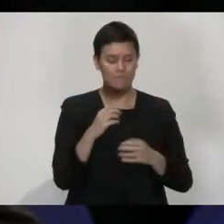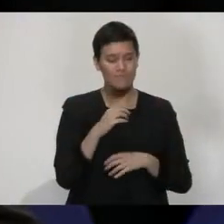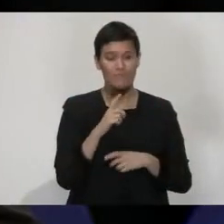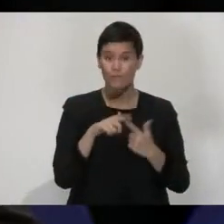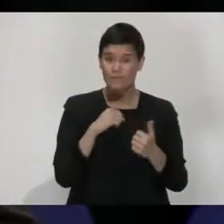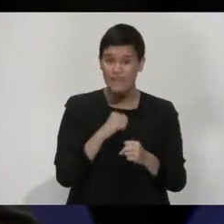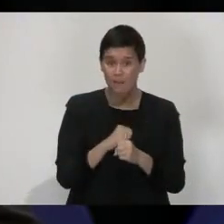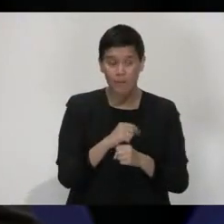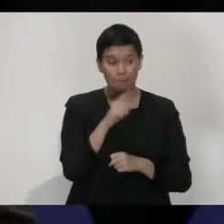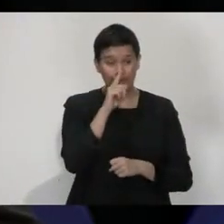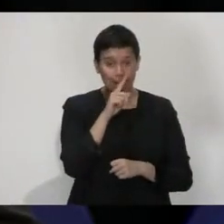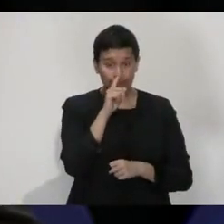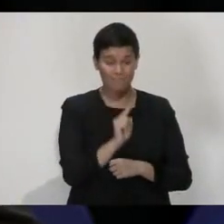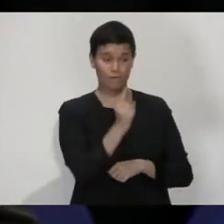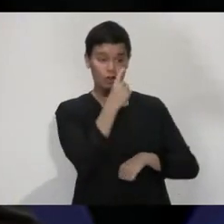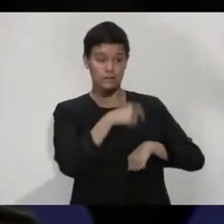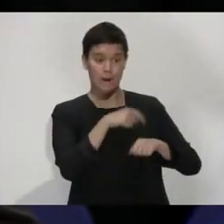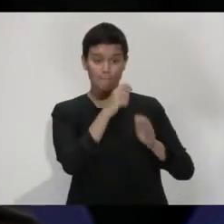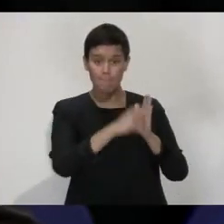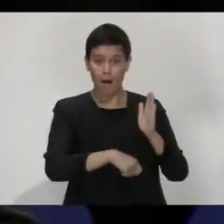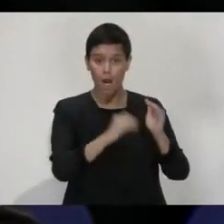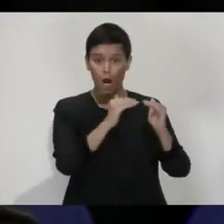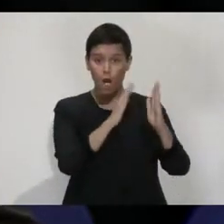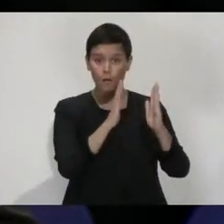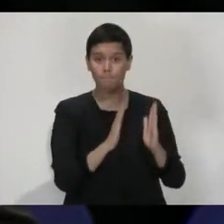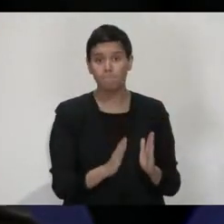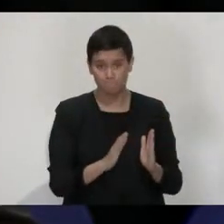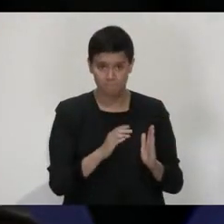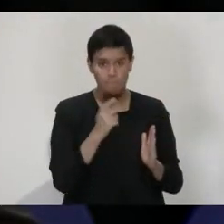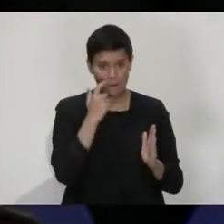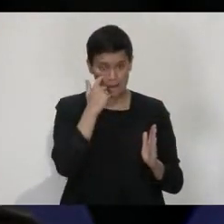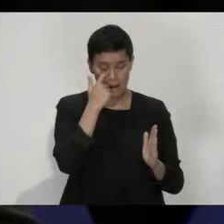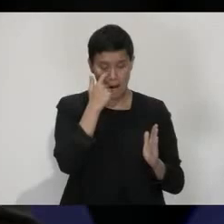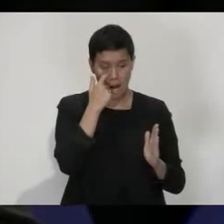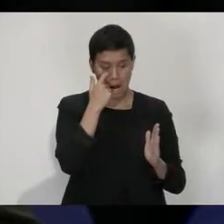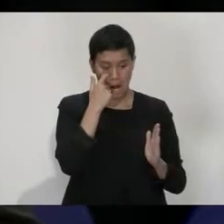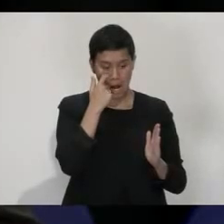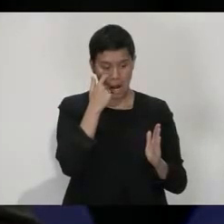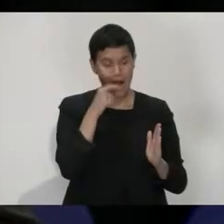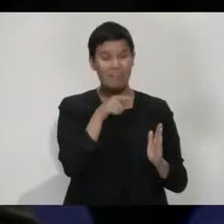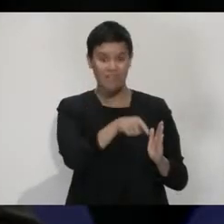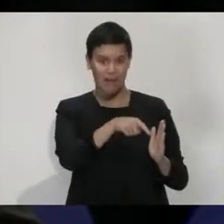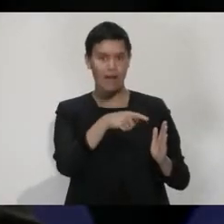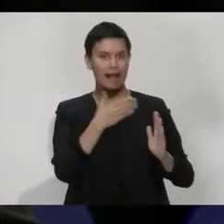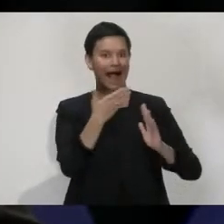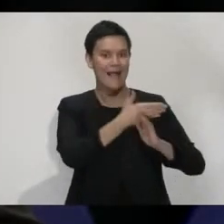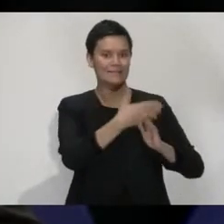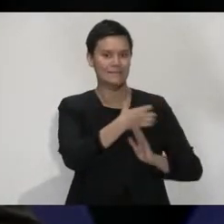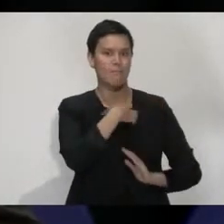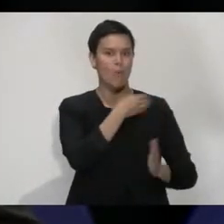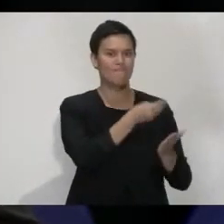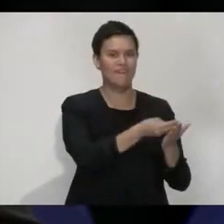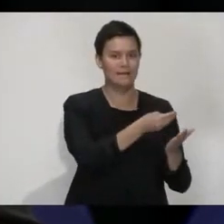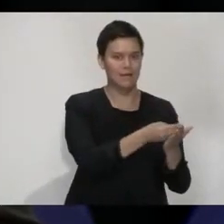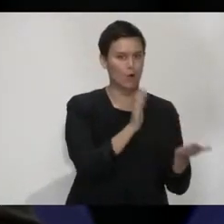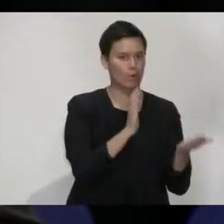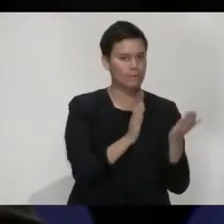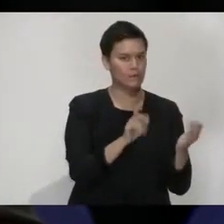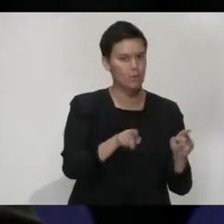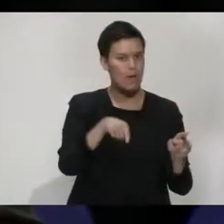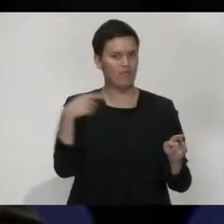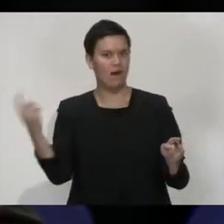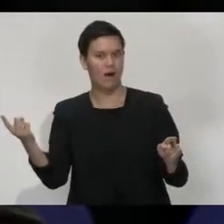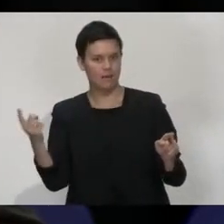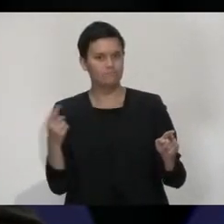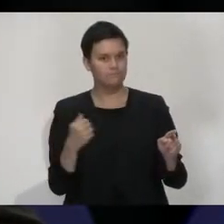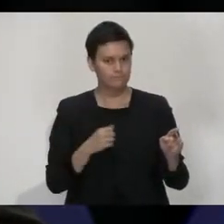had actually gone ahead of investors in terms of access to funding. So I'd have to go back and compare those two data